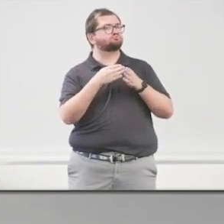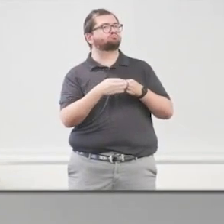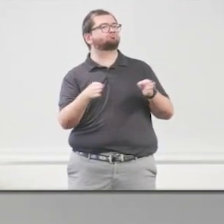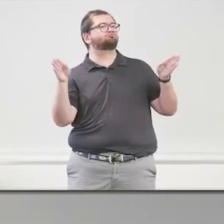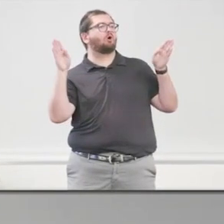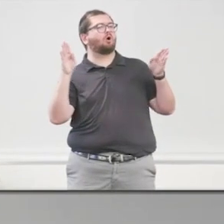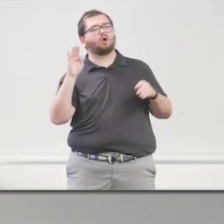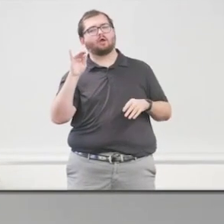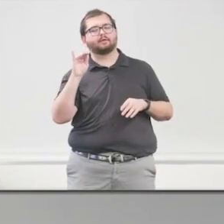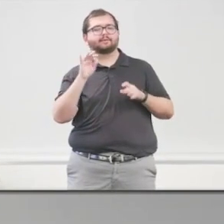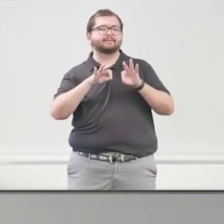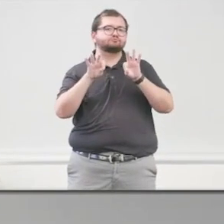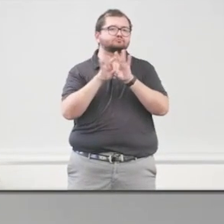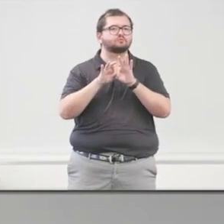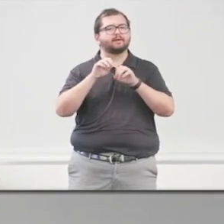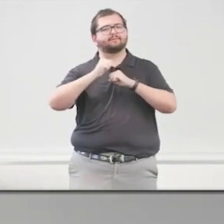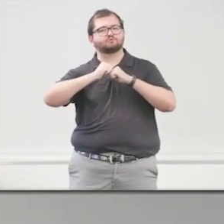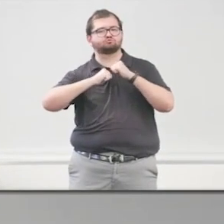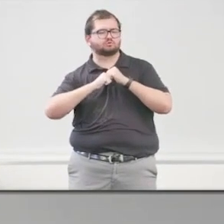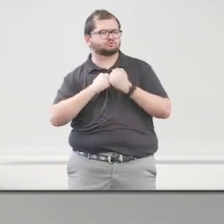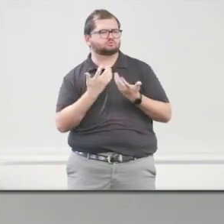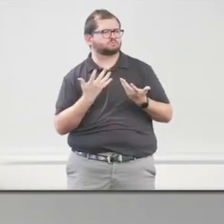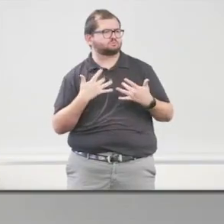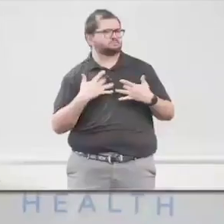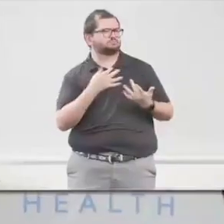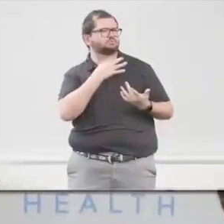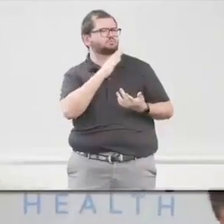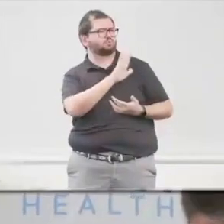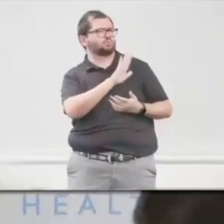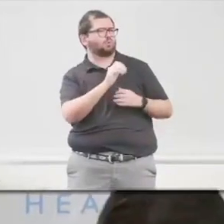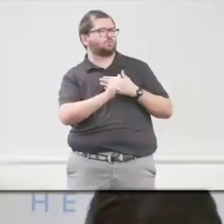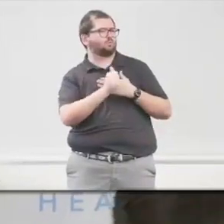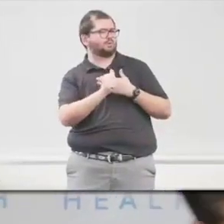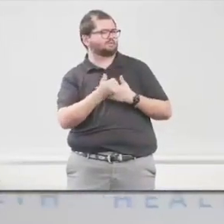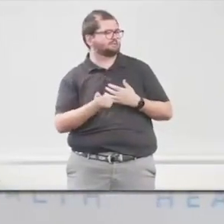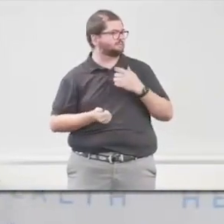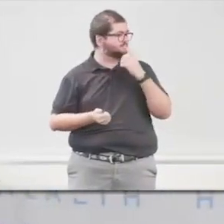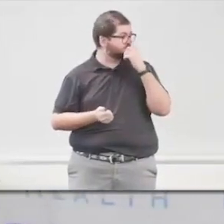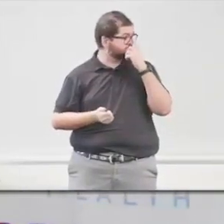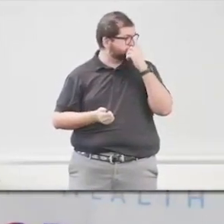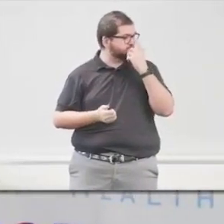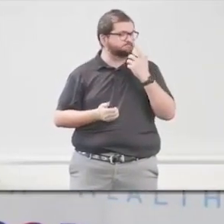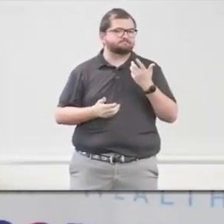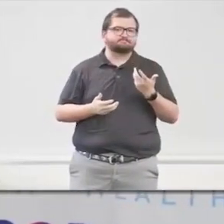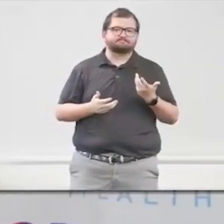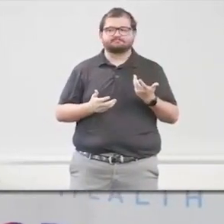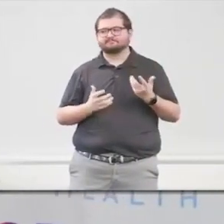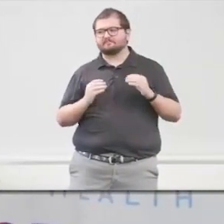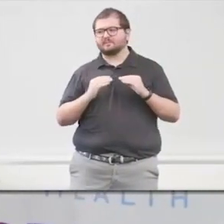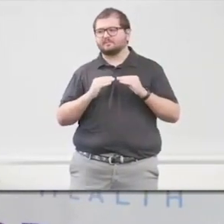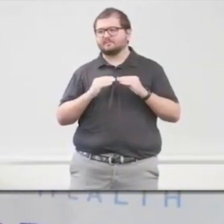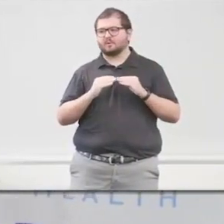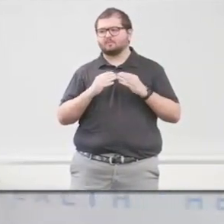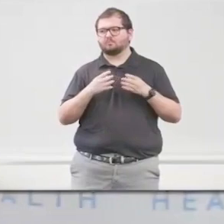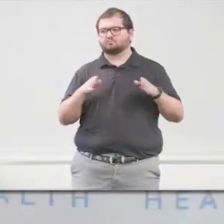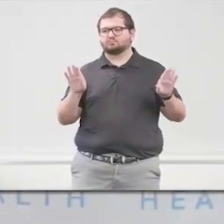infrastructure, critical infrastructure, InfraGuard perspective. What are some of the threats you guys are seeing? Well, it's kind of broader than that. Certainly,